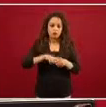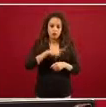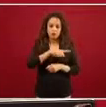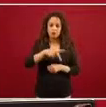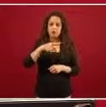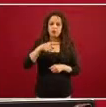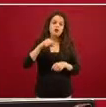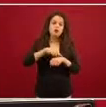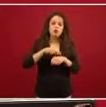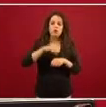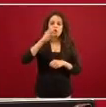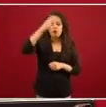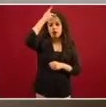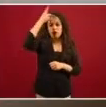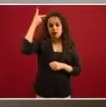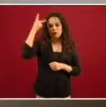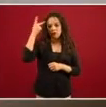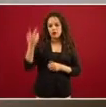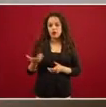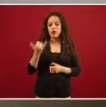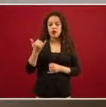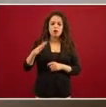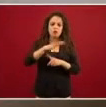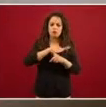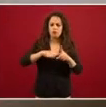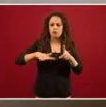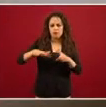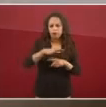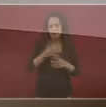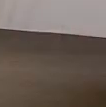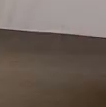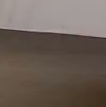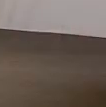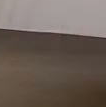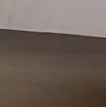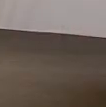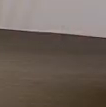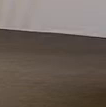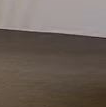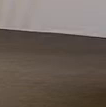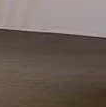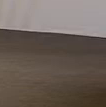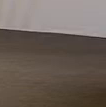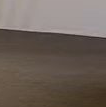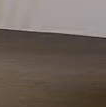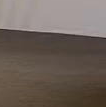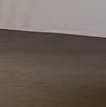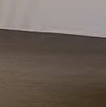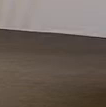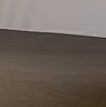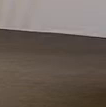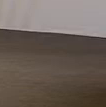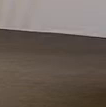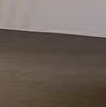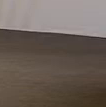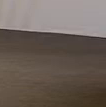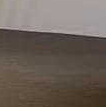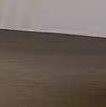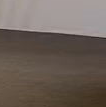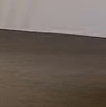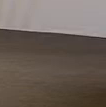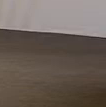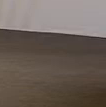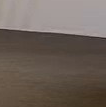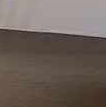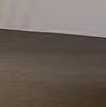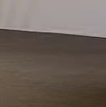our admiration and respect for, in general, for all of the health workers, but also because of these, with regards to